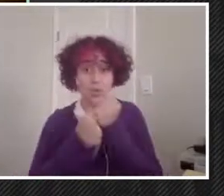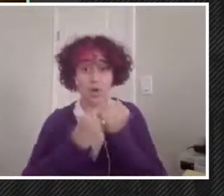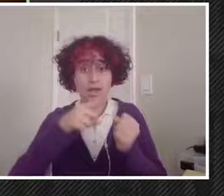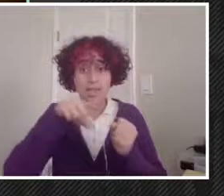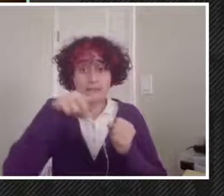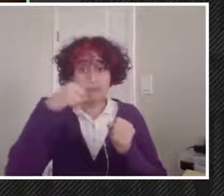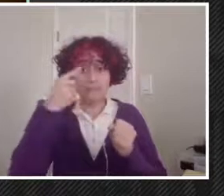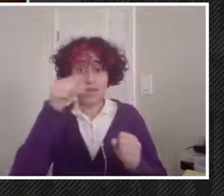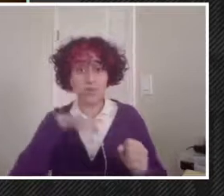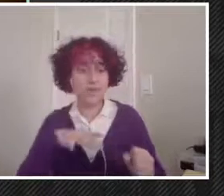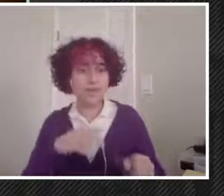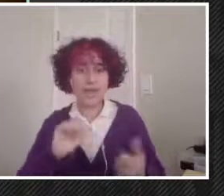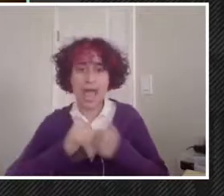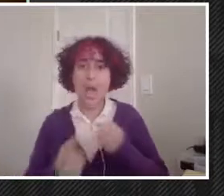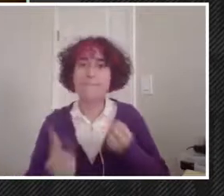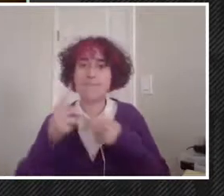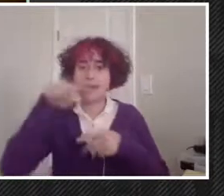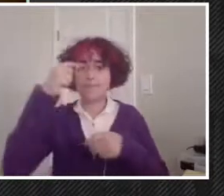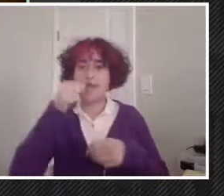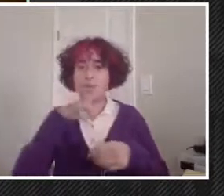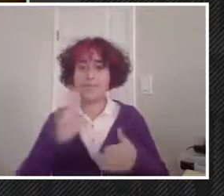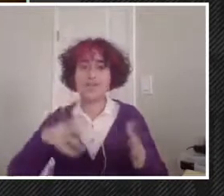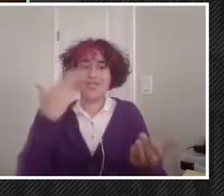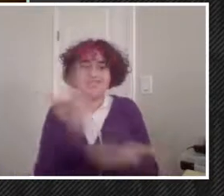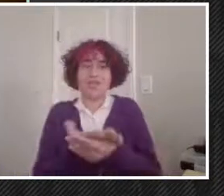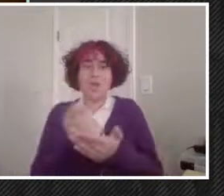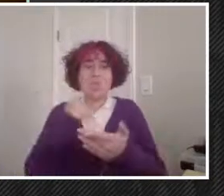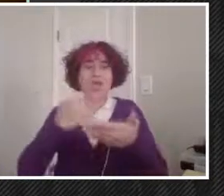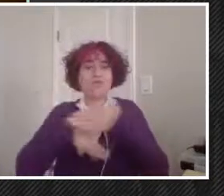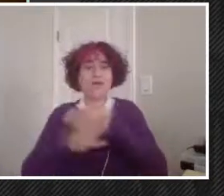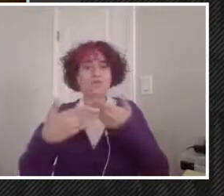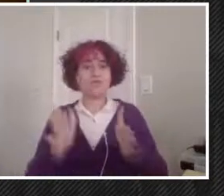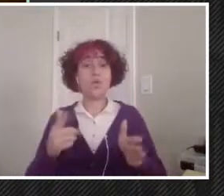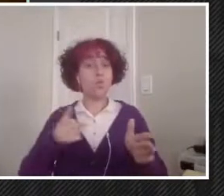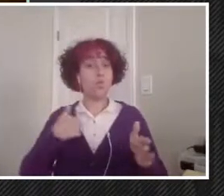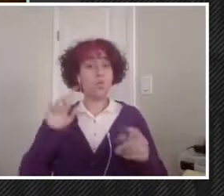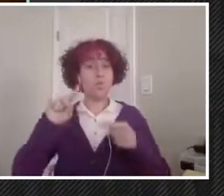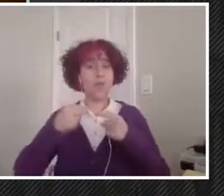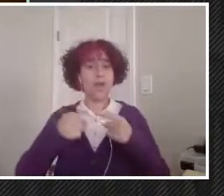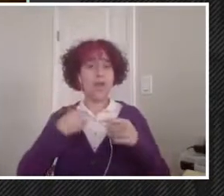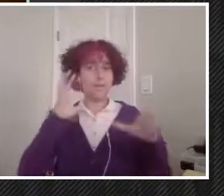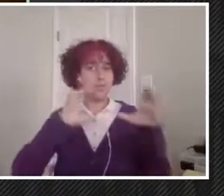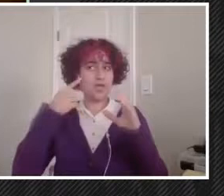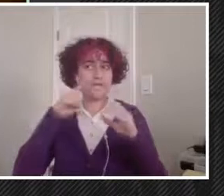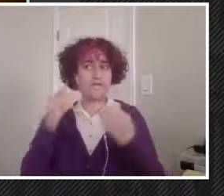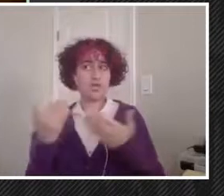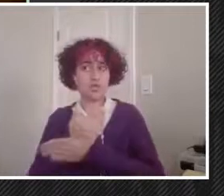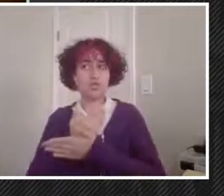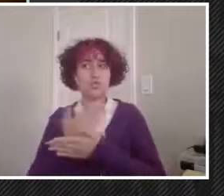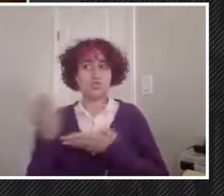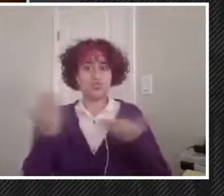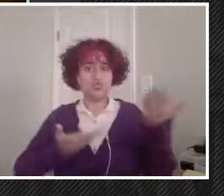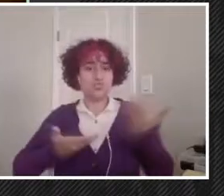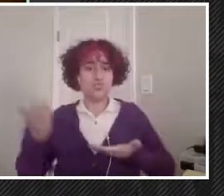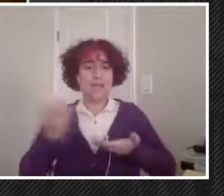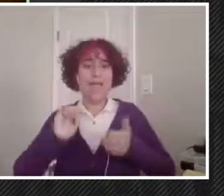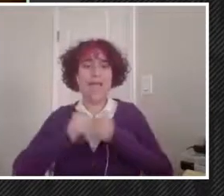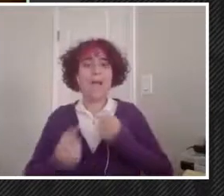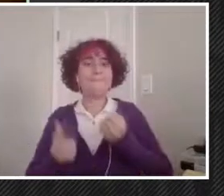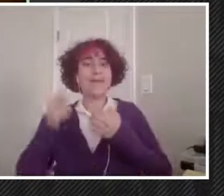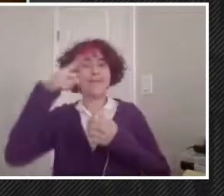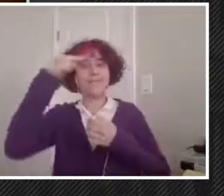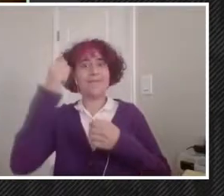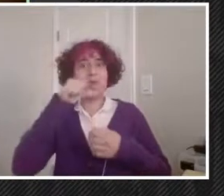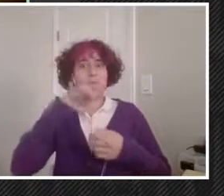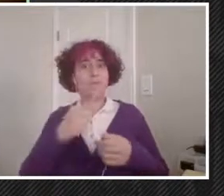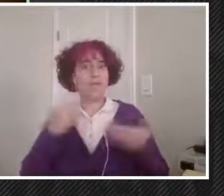in the room? When I hire, how many Black women am I hiring in the process of the work that I'm doing, right? And I have to